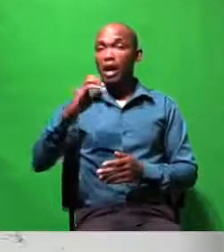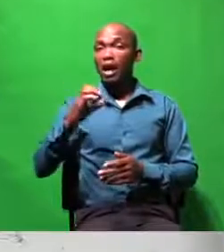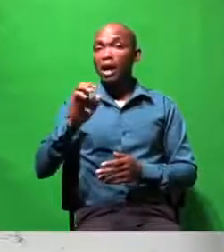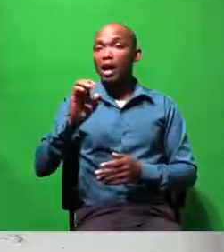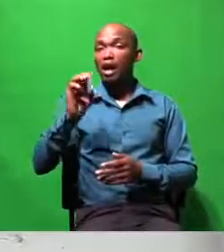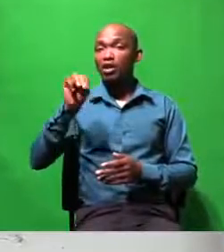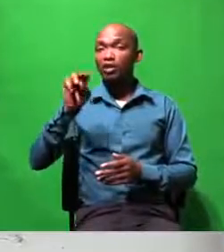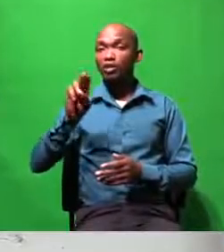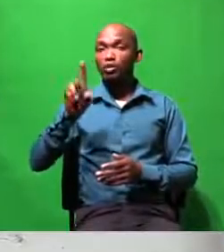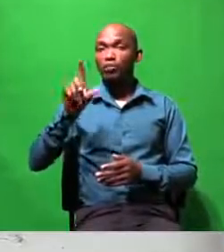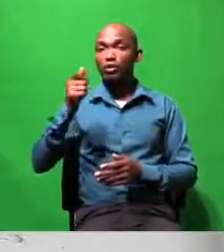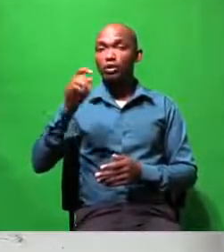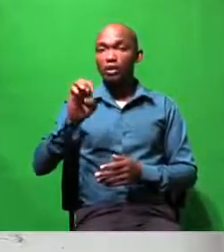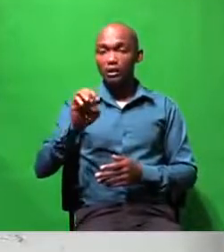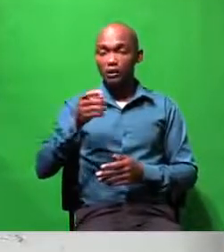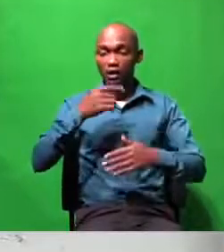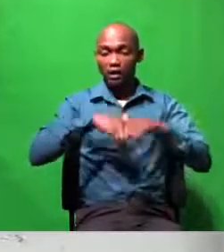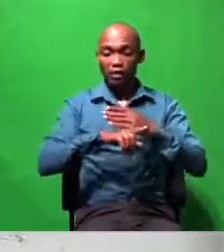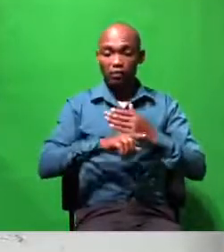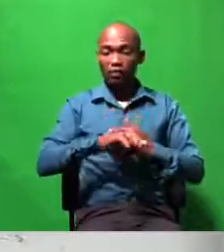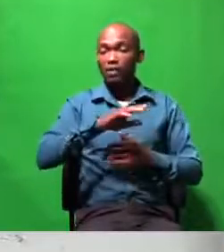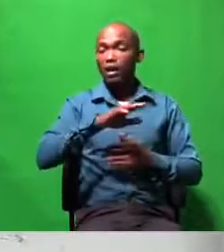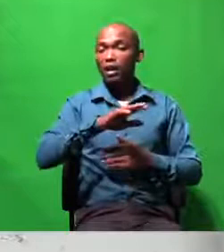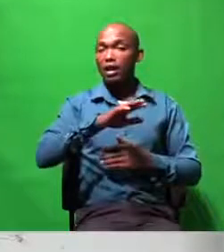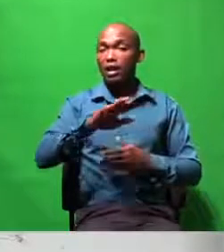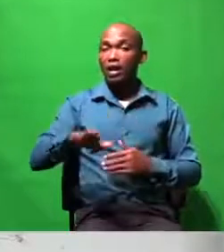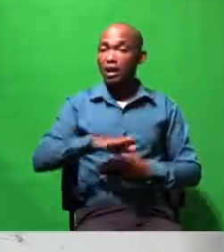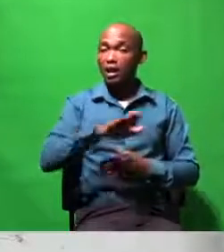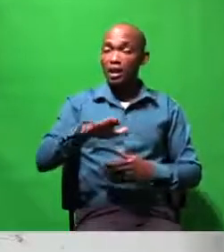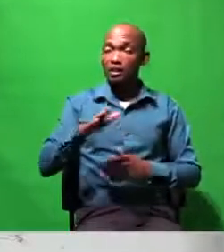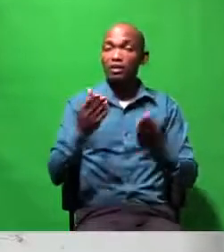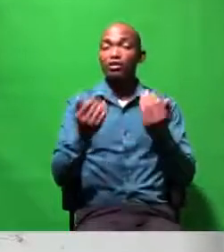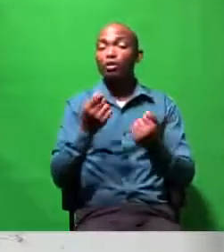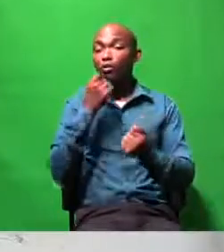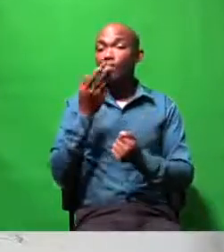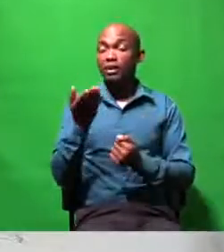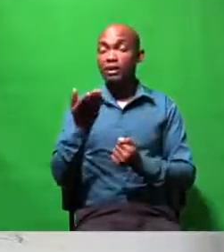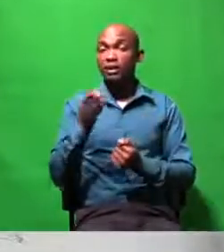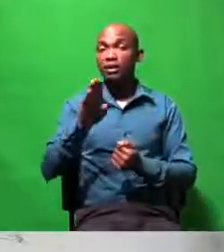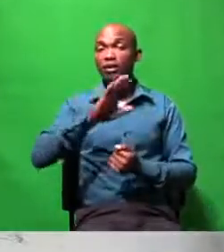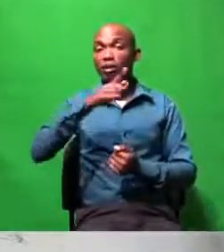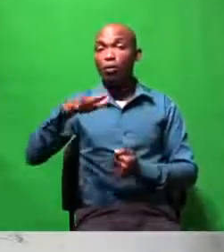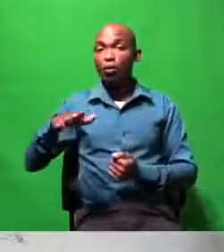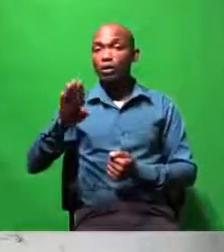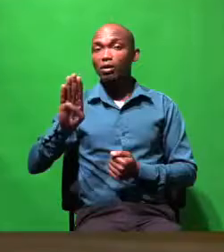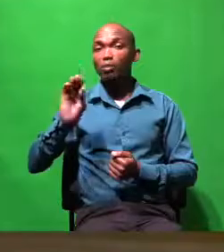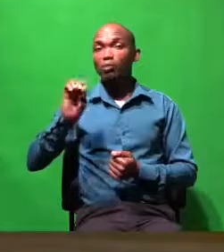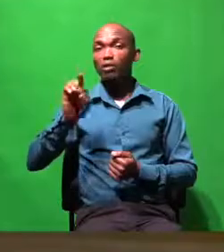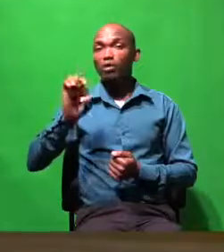water which is accumulated on the land that you can say are water bodies.